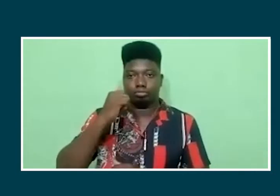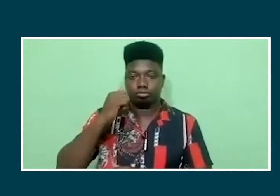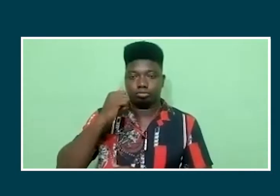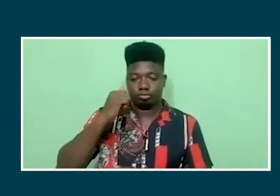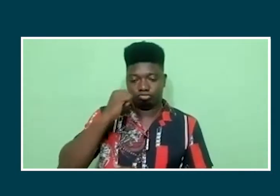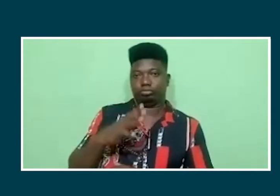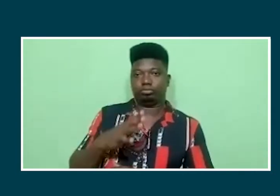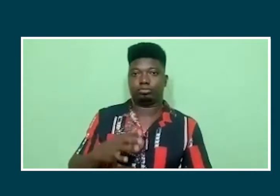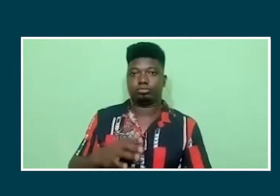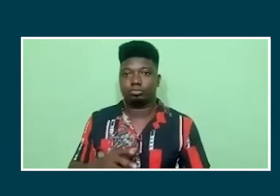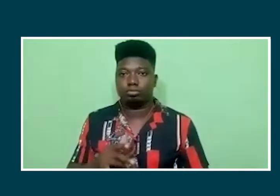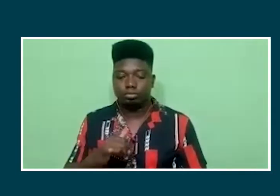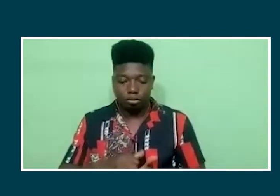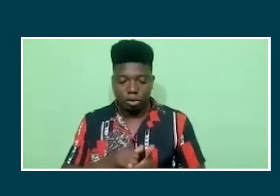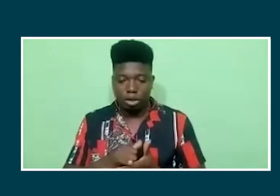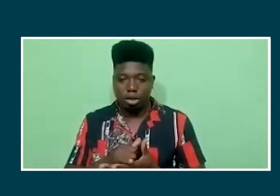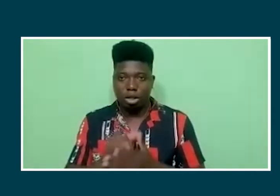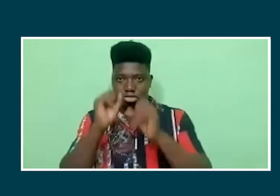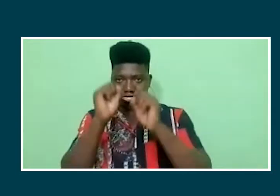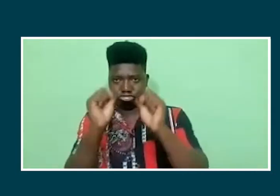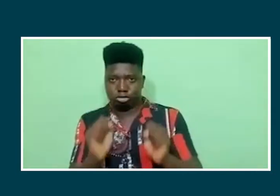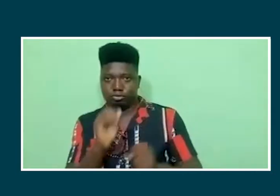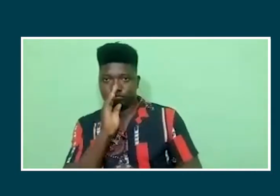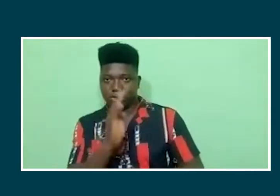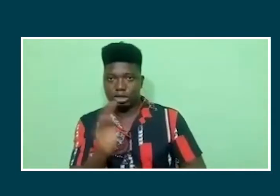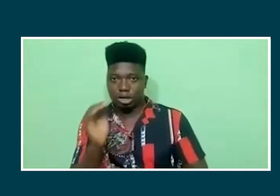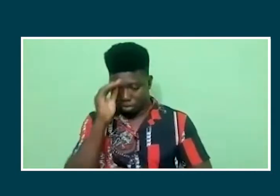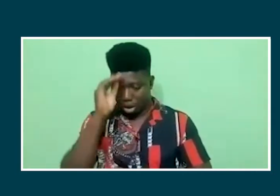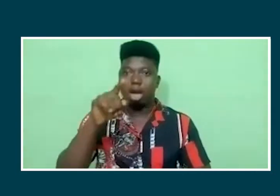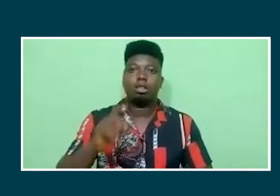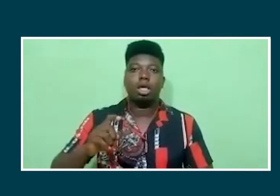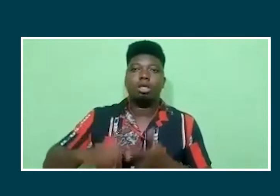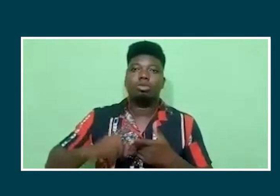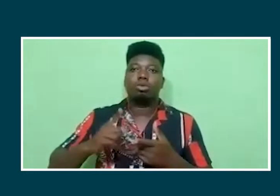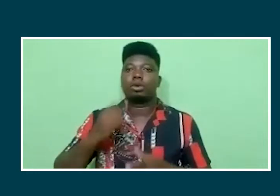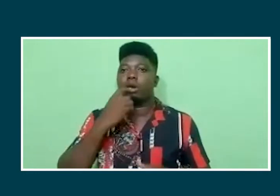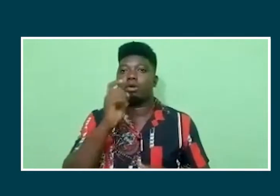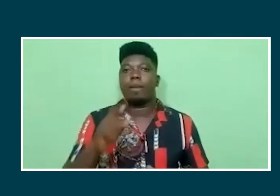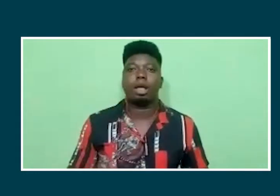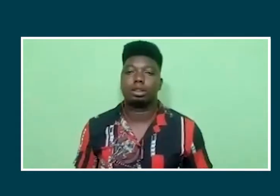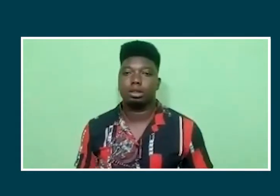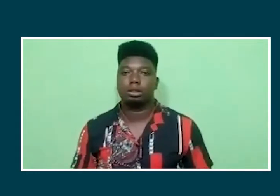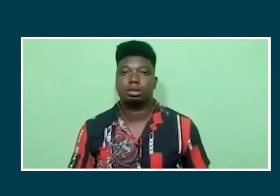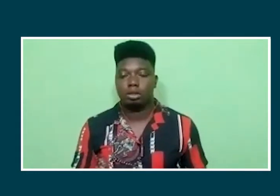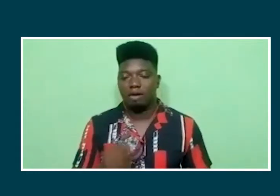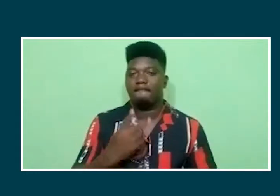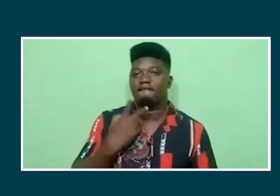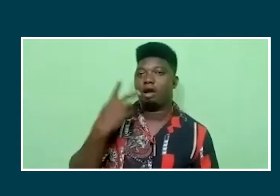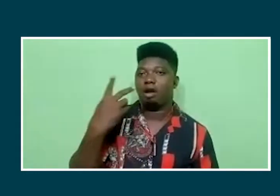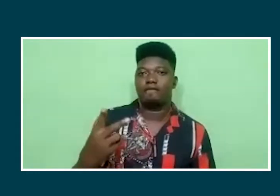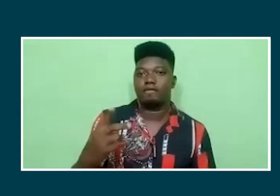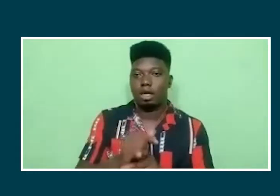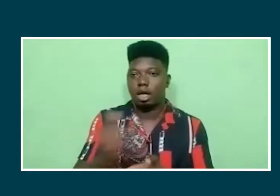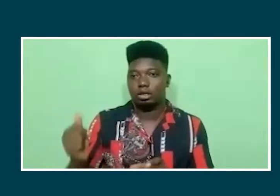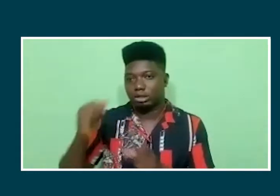is to be a man. You need to have a commanding voice. As a man, you need to stamp authority on each